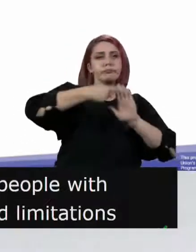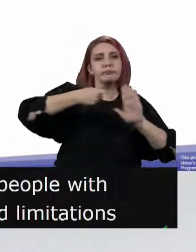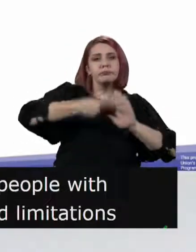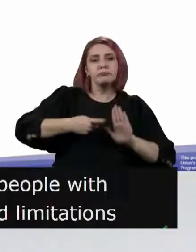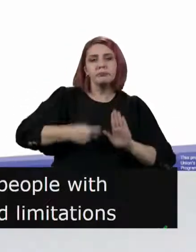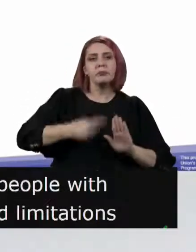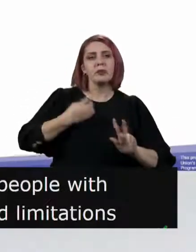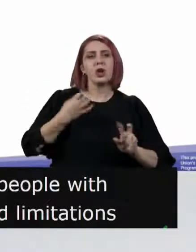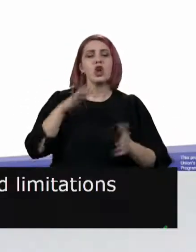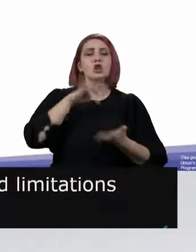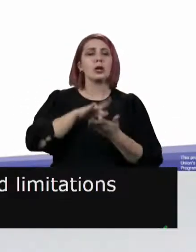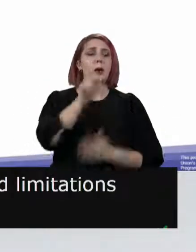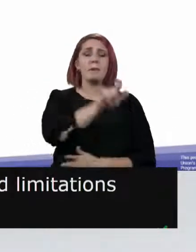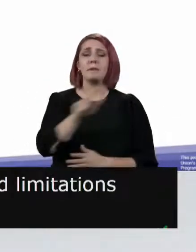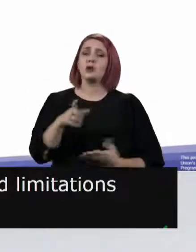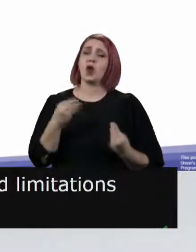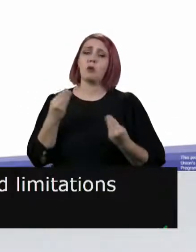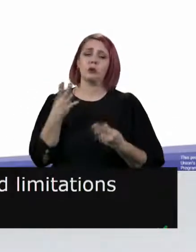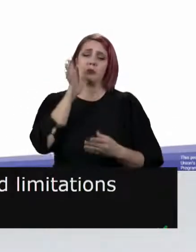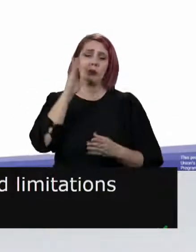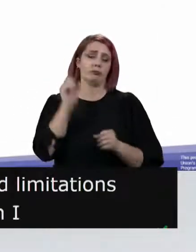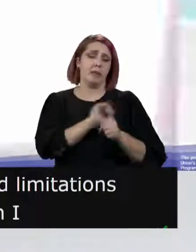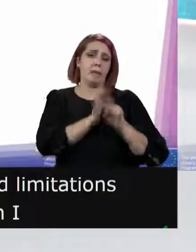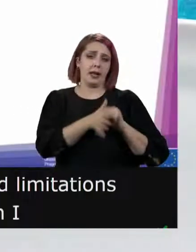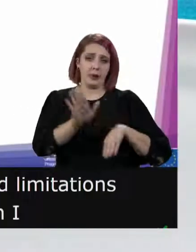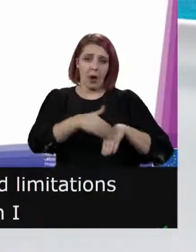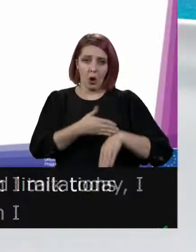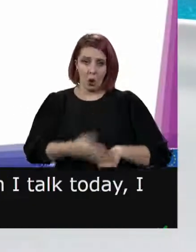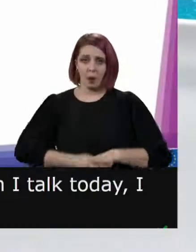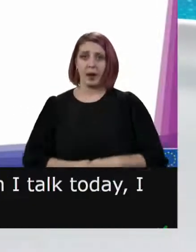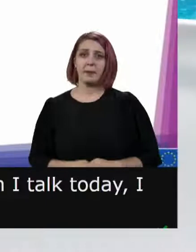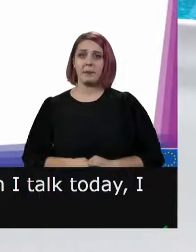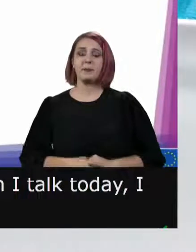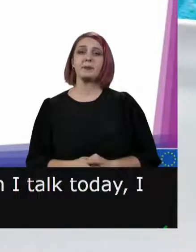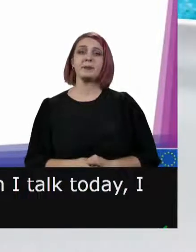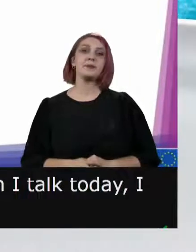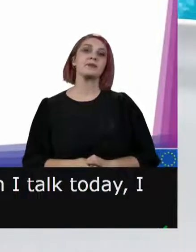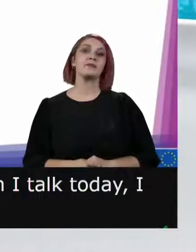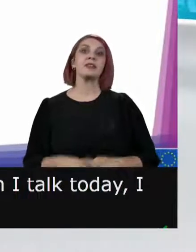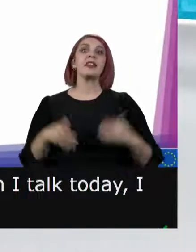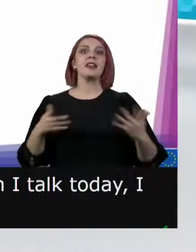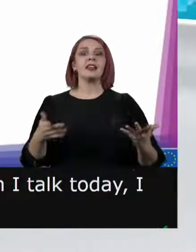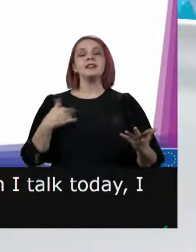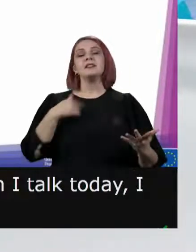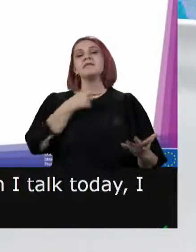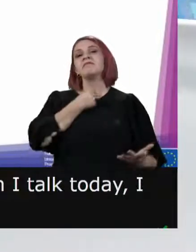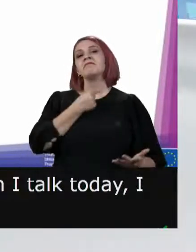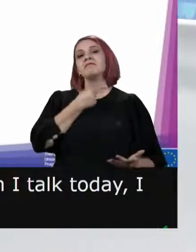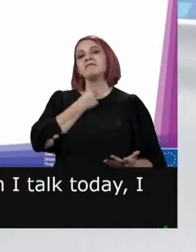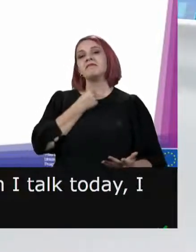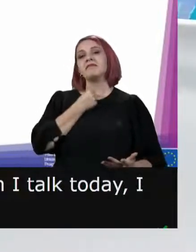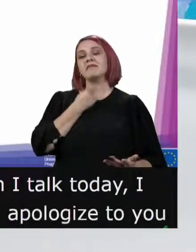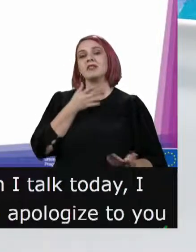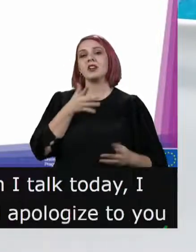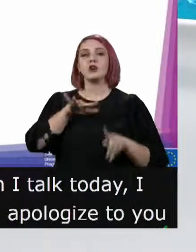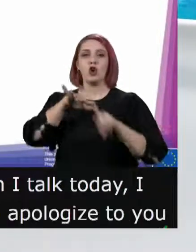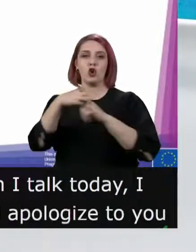past. So when I talk today, I want to very much put that into that context and apologize to you first for my lack of